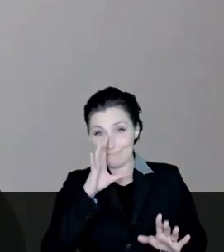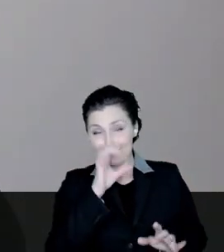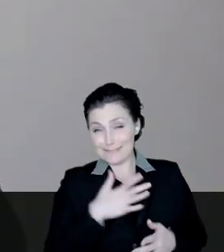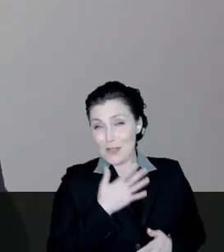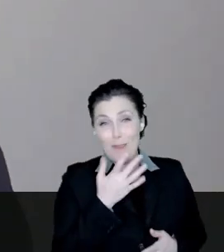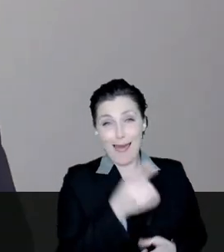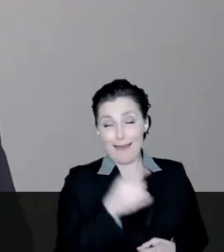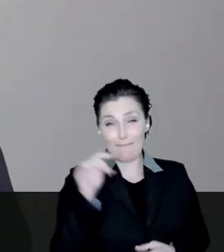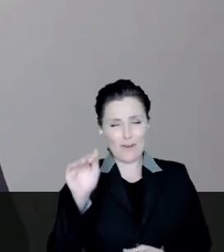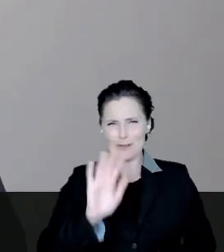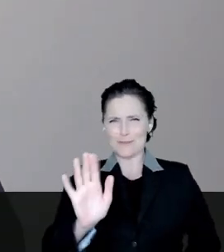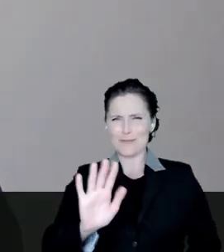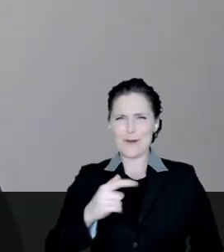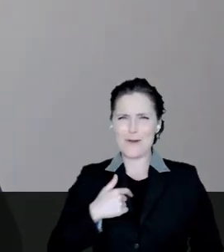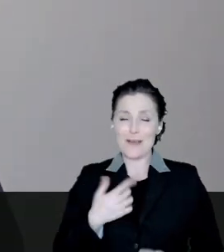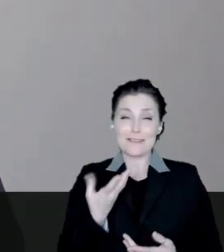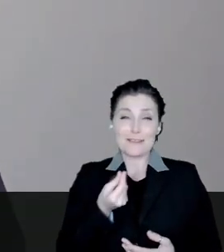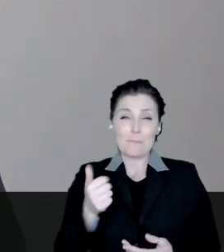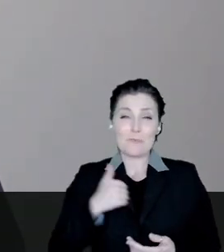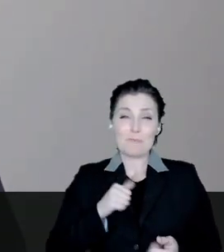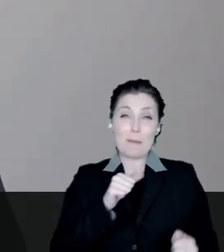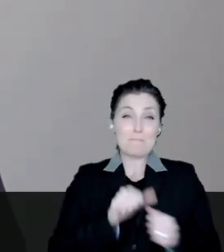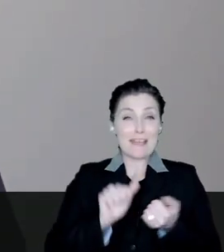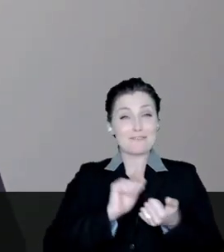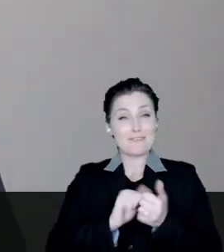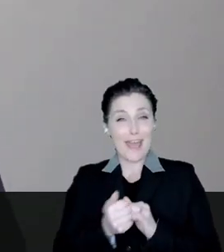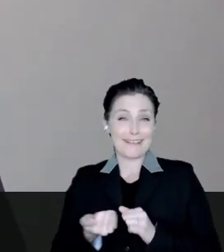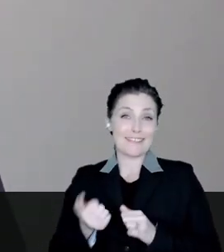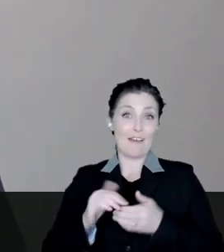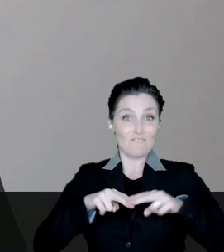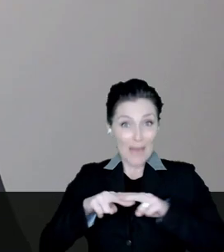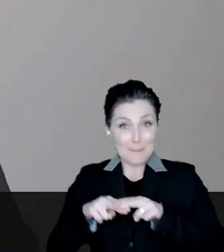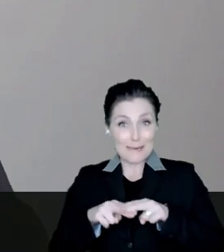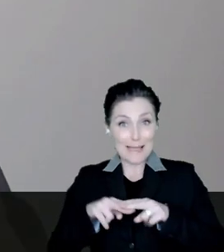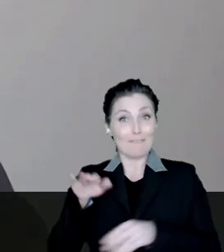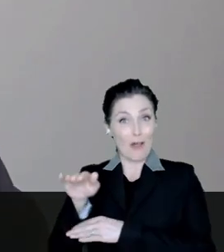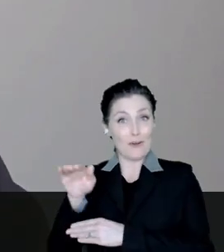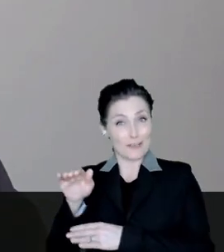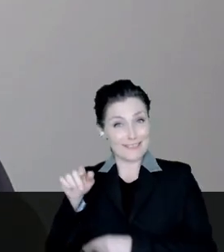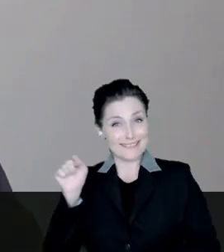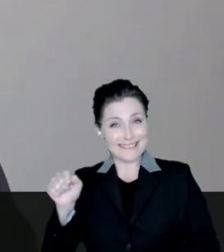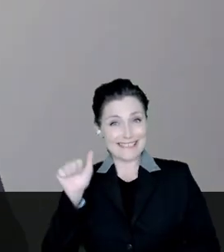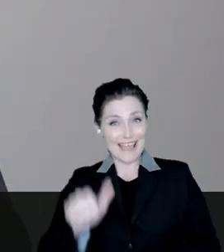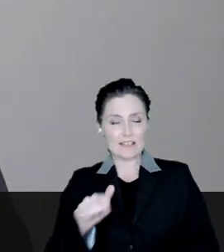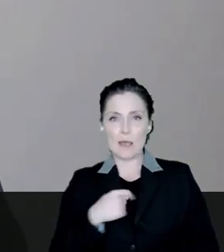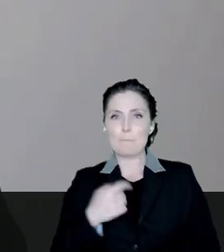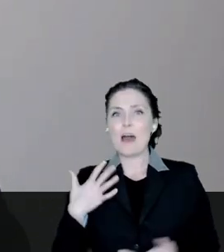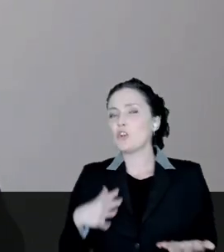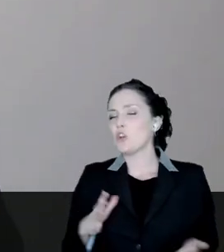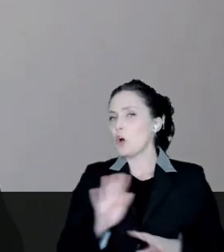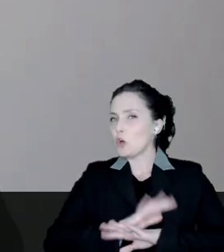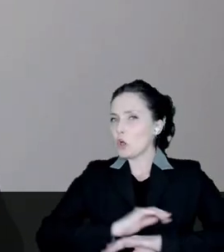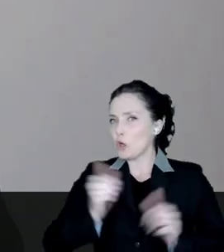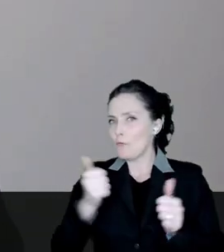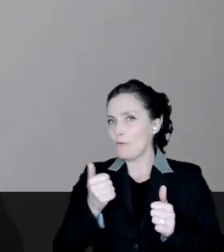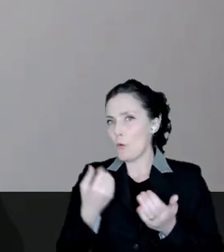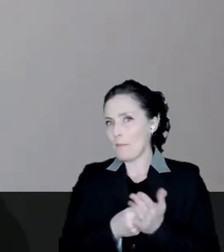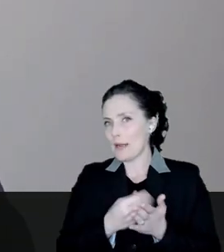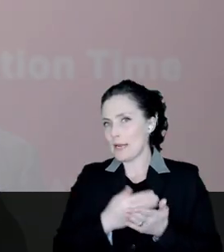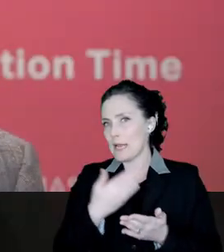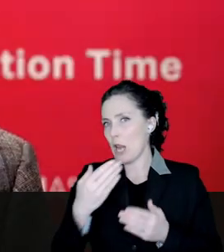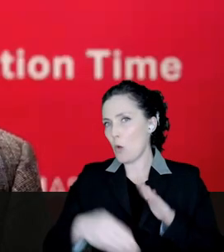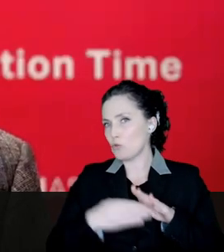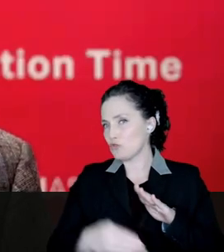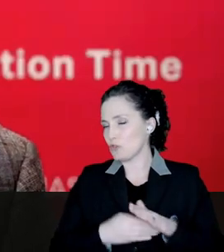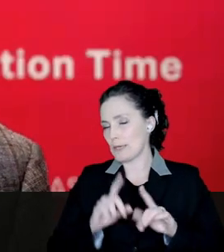use our capital city as a money laundering exercise or to buy homes that are left empty. Thank you very much, Mr.